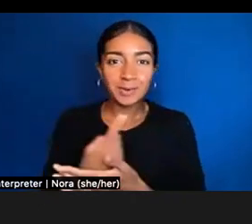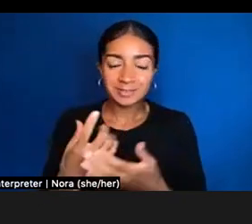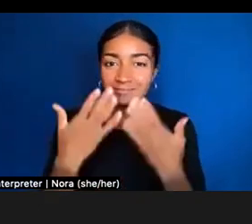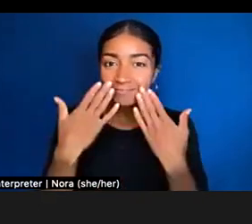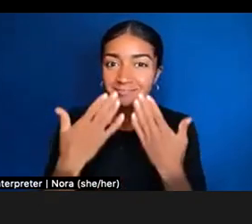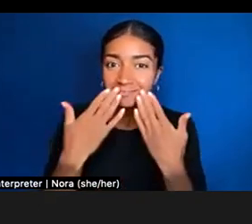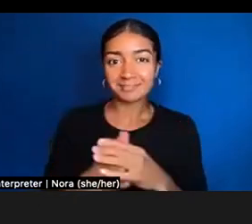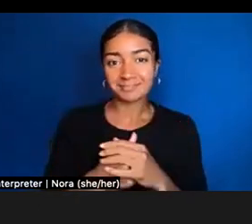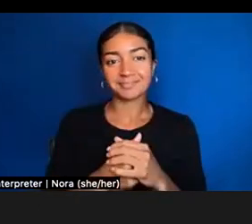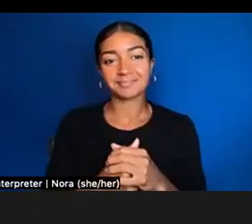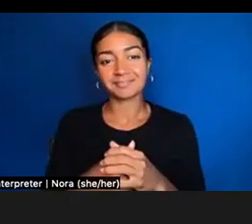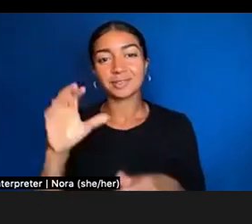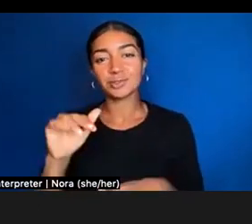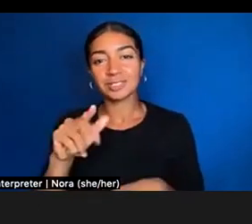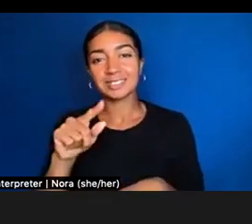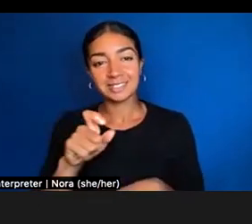you so much, Linda.